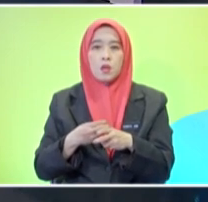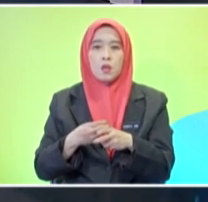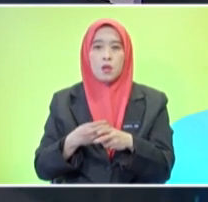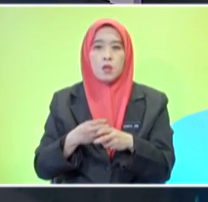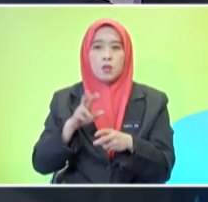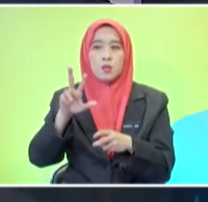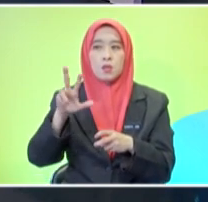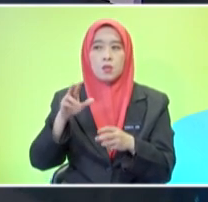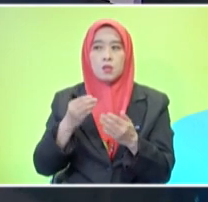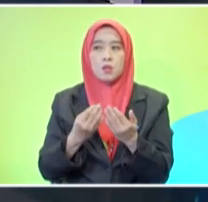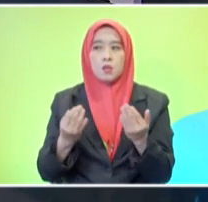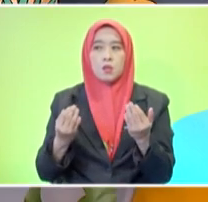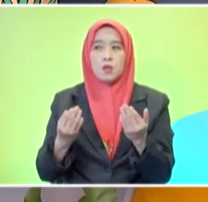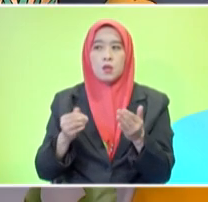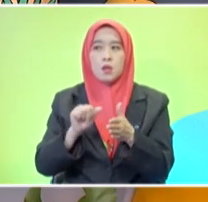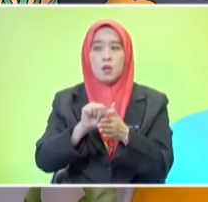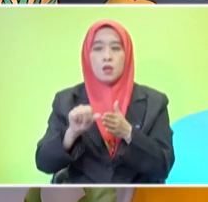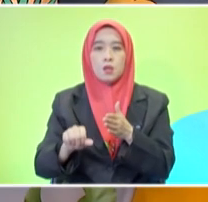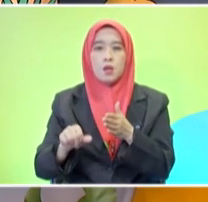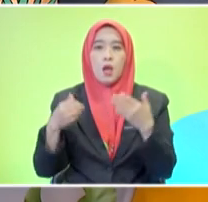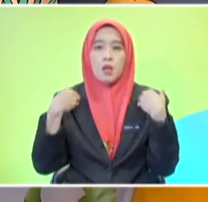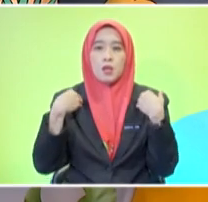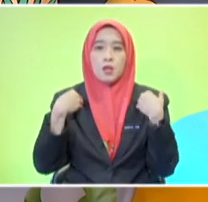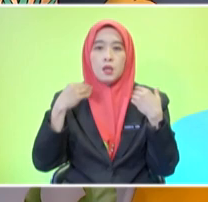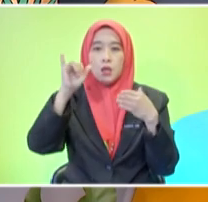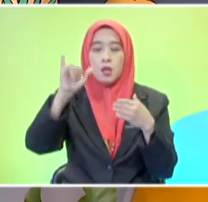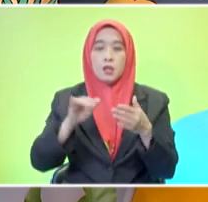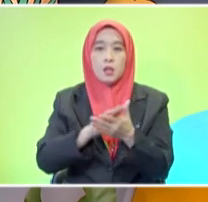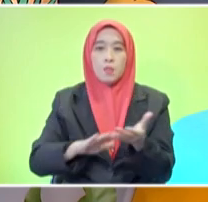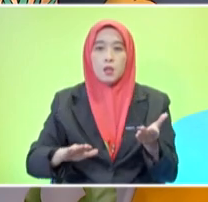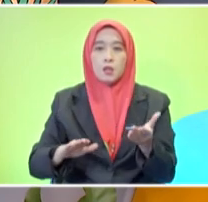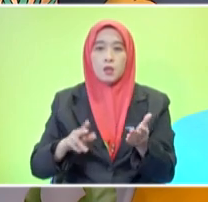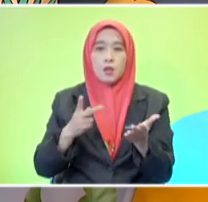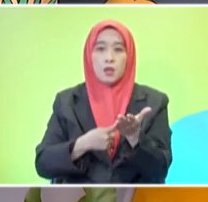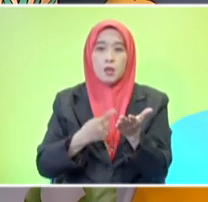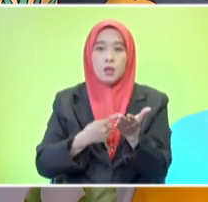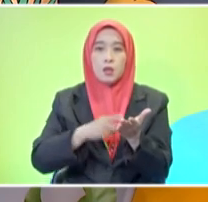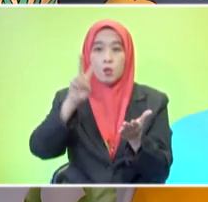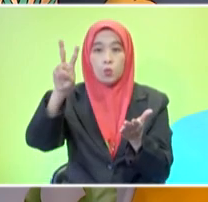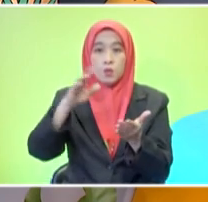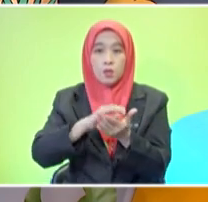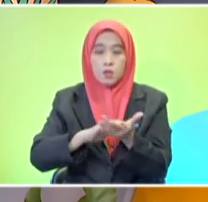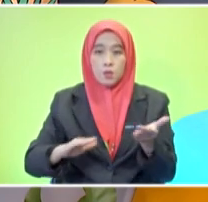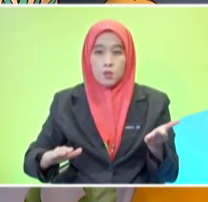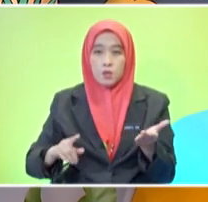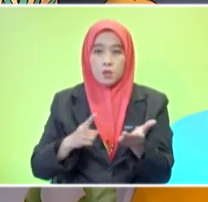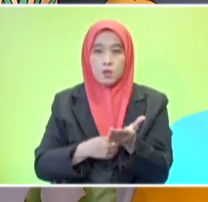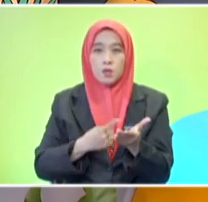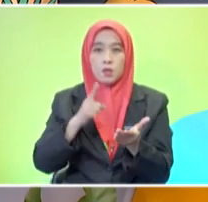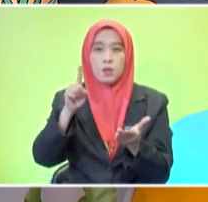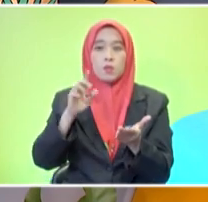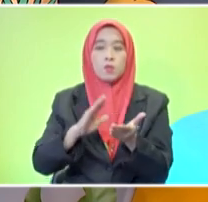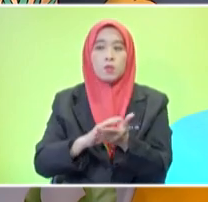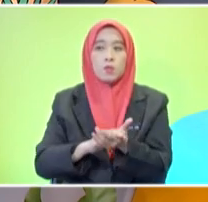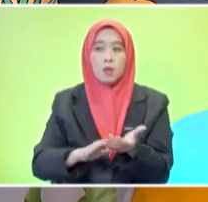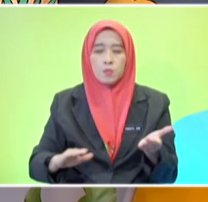in it, but end up only 2 survived. Mm-hmm. So it is the same for all the other experiments because it is a living thing. We can't